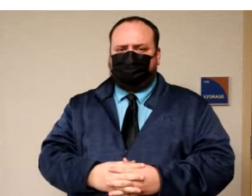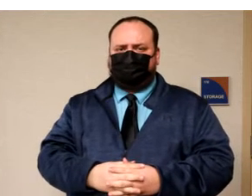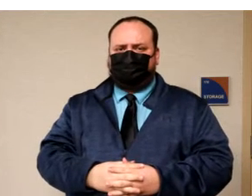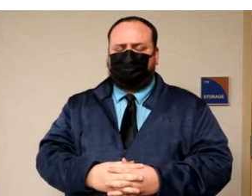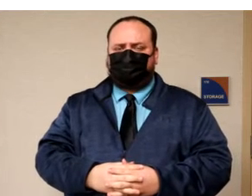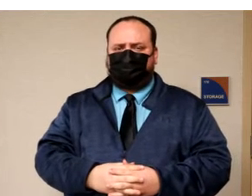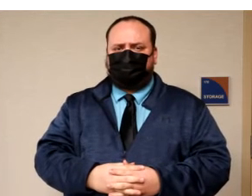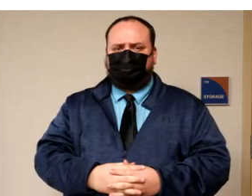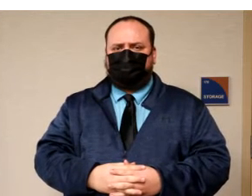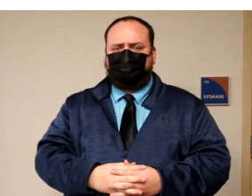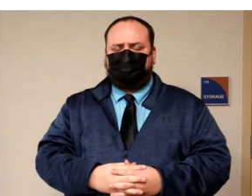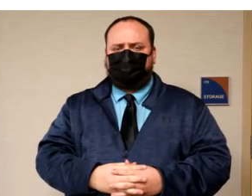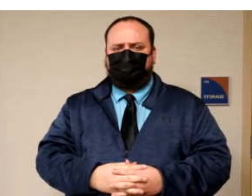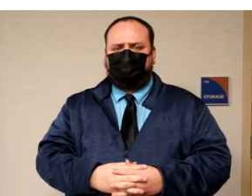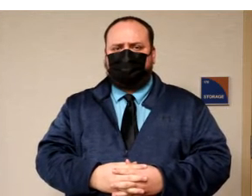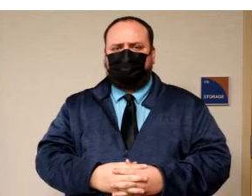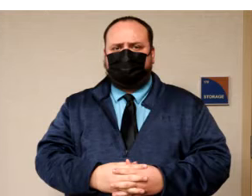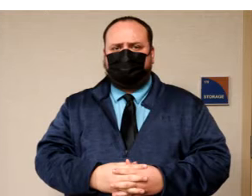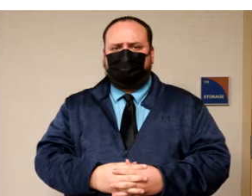Another